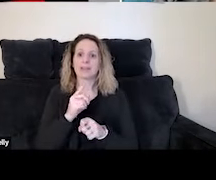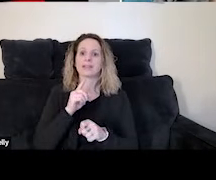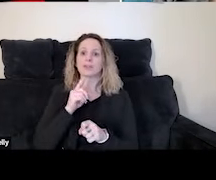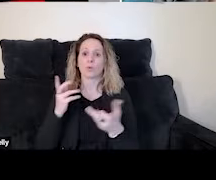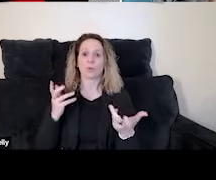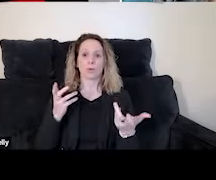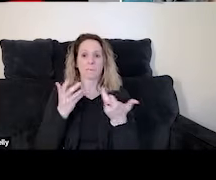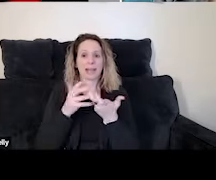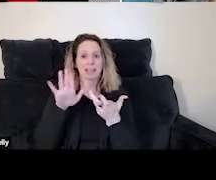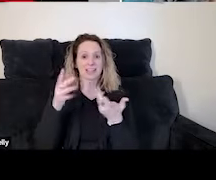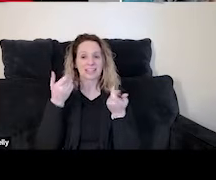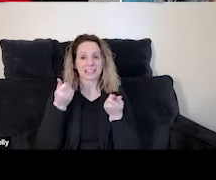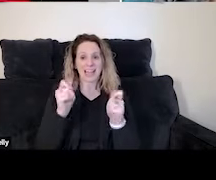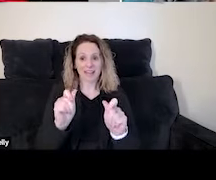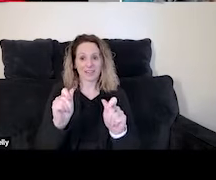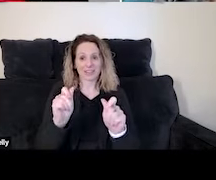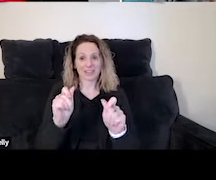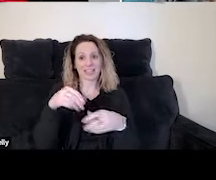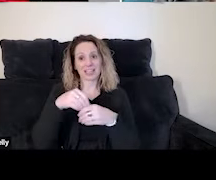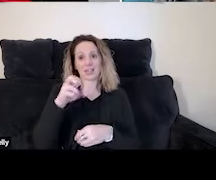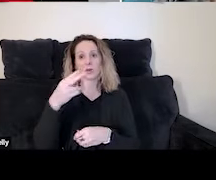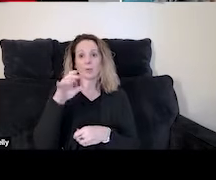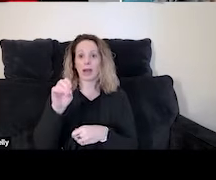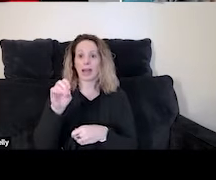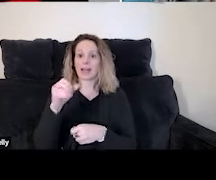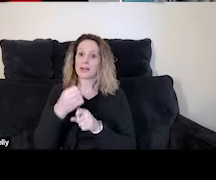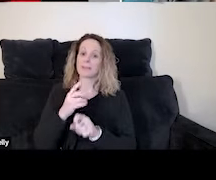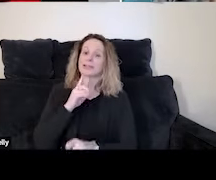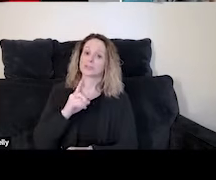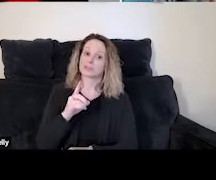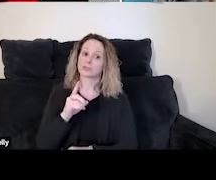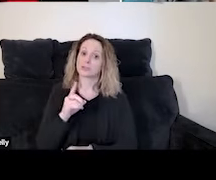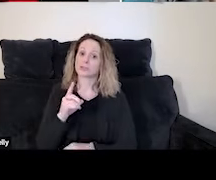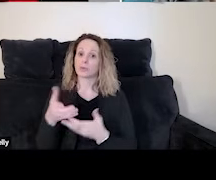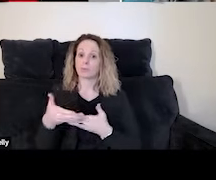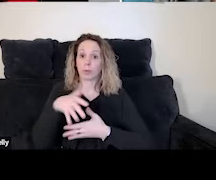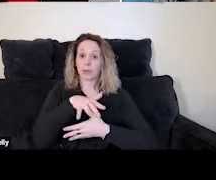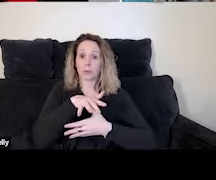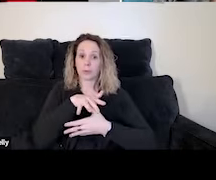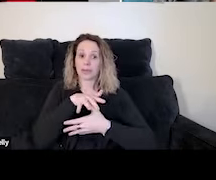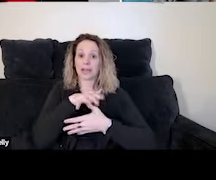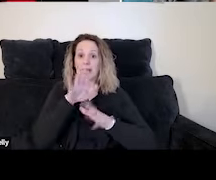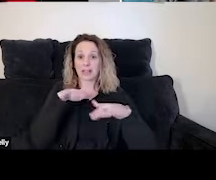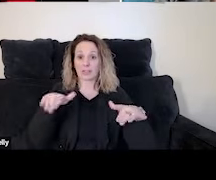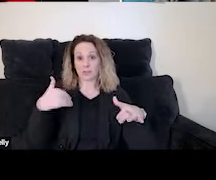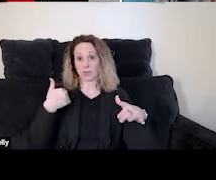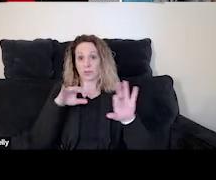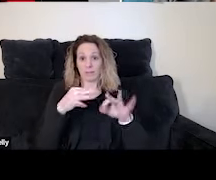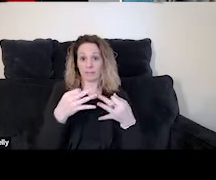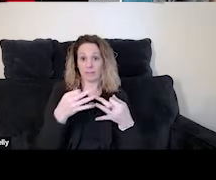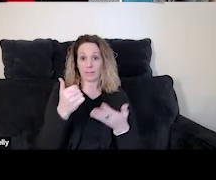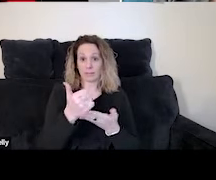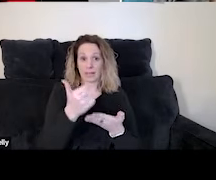his efforts here in Ohio to put a very fine point and prioritize children, youth, and families,